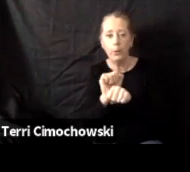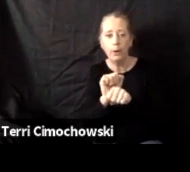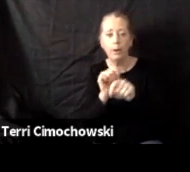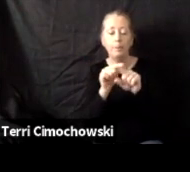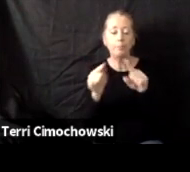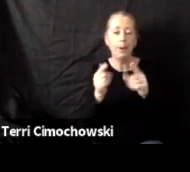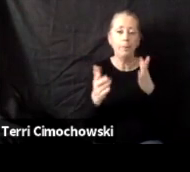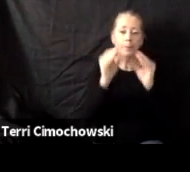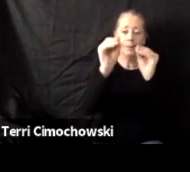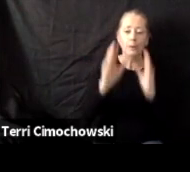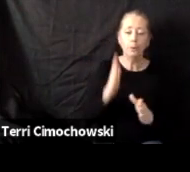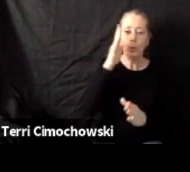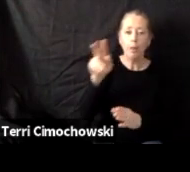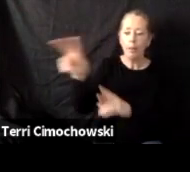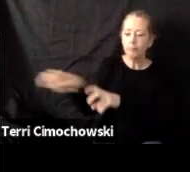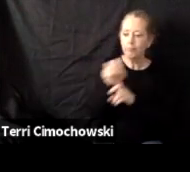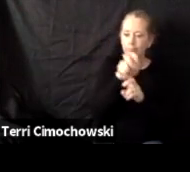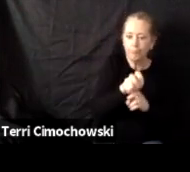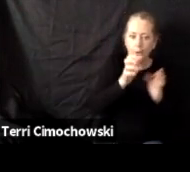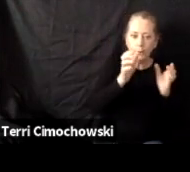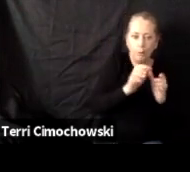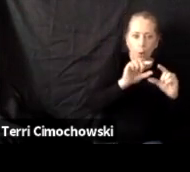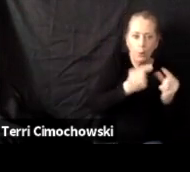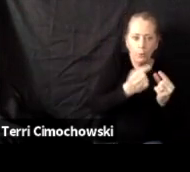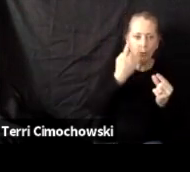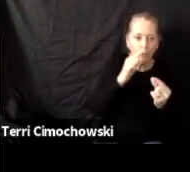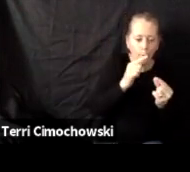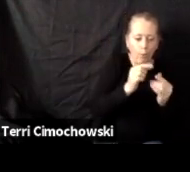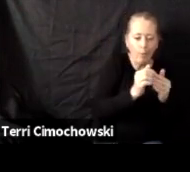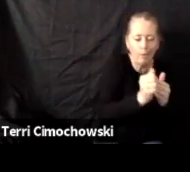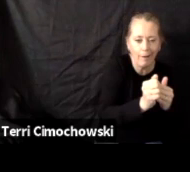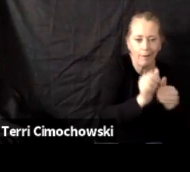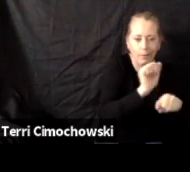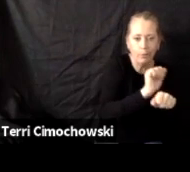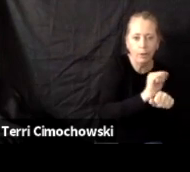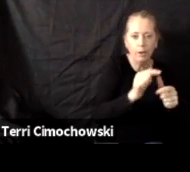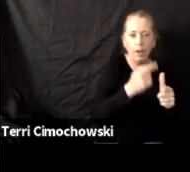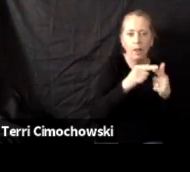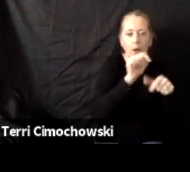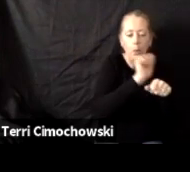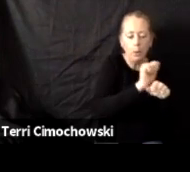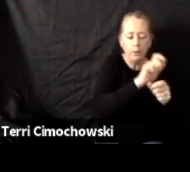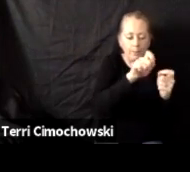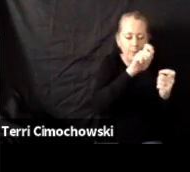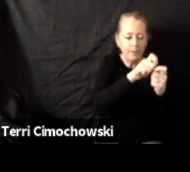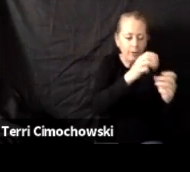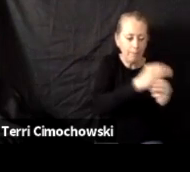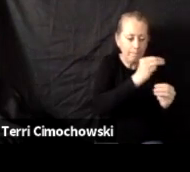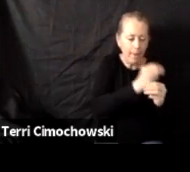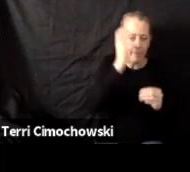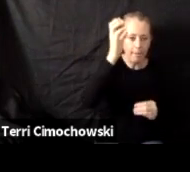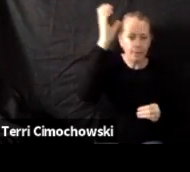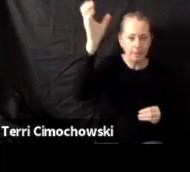pulling small math guided math groups and then being able to work with them on specific math